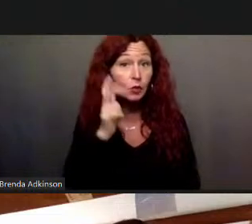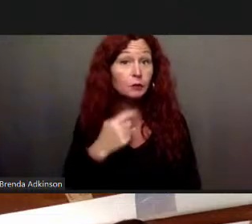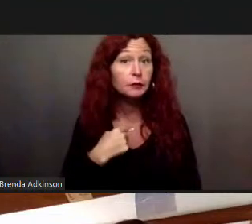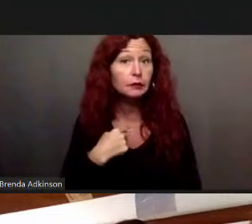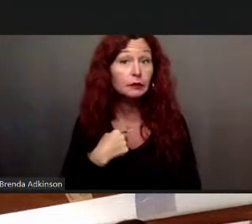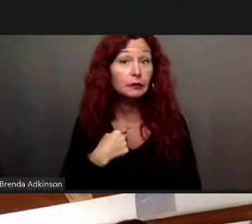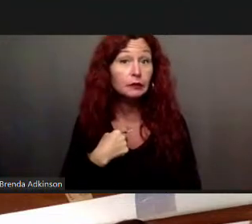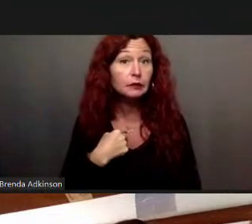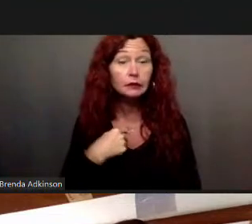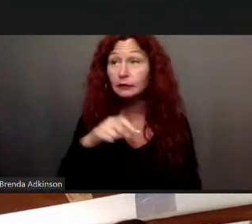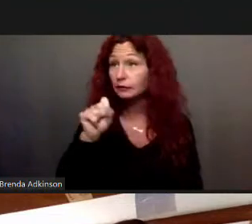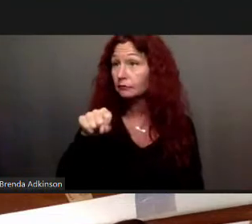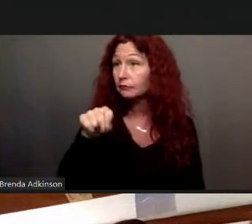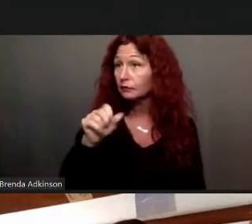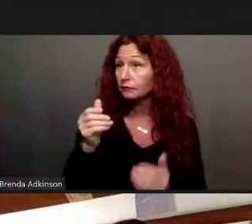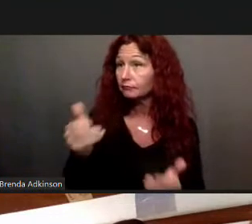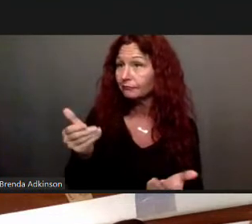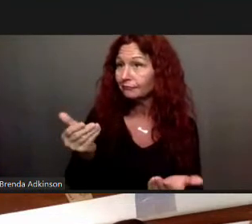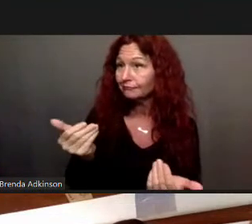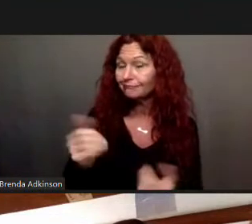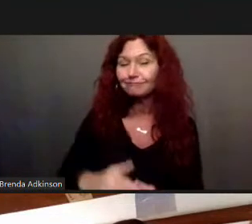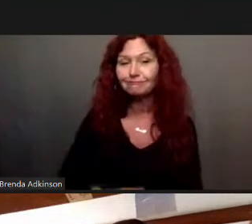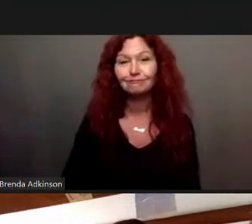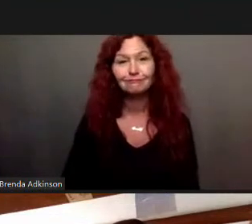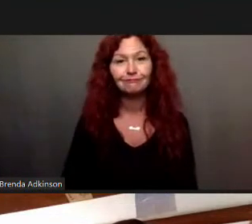We can hear you, yes.